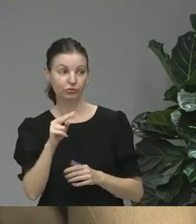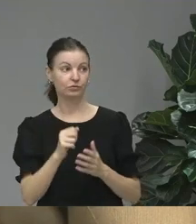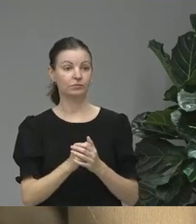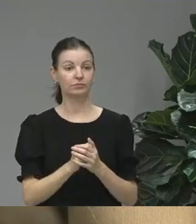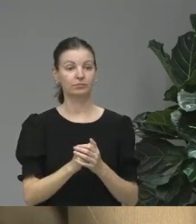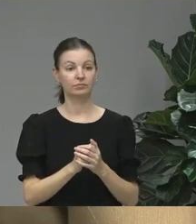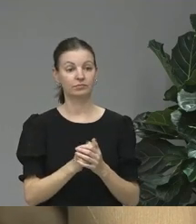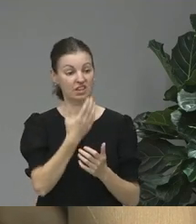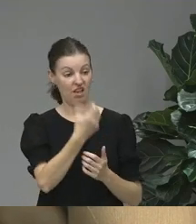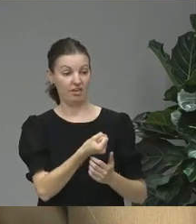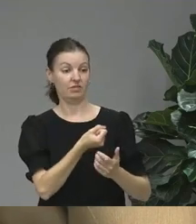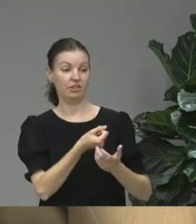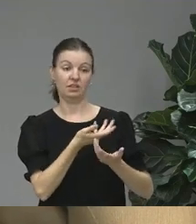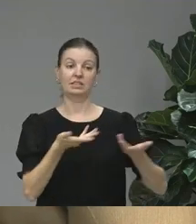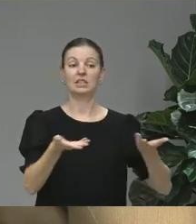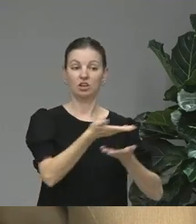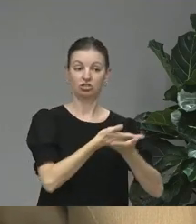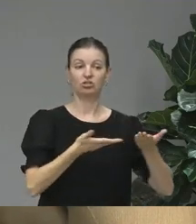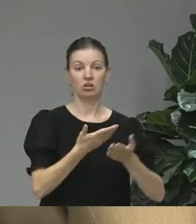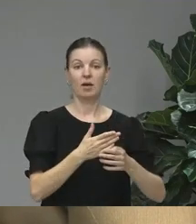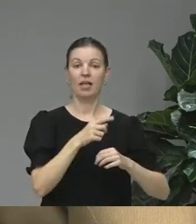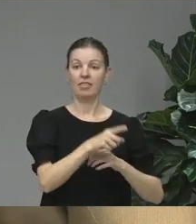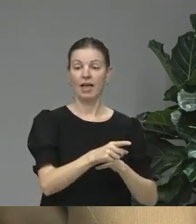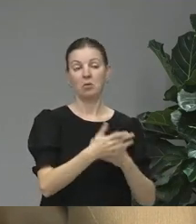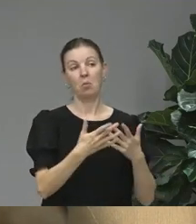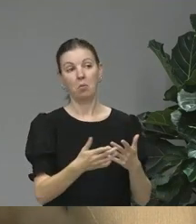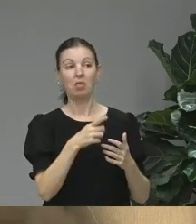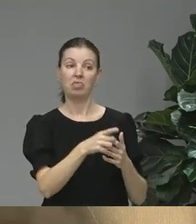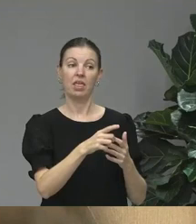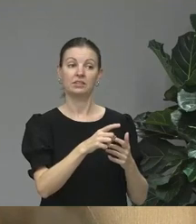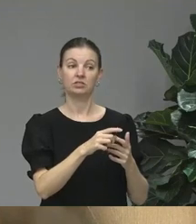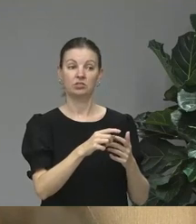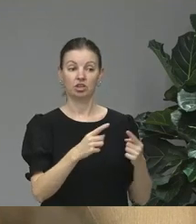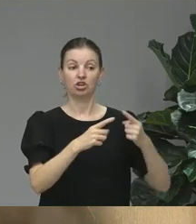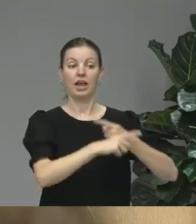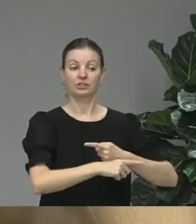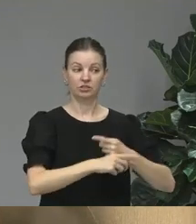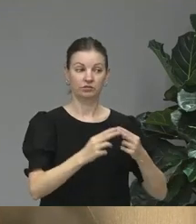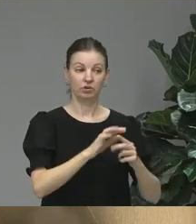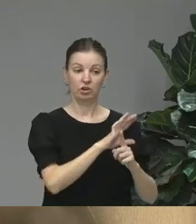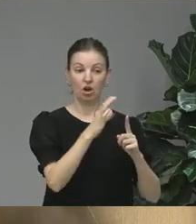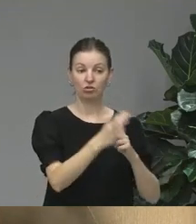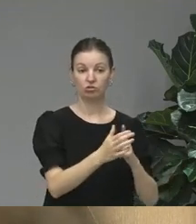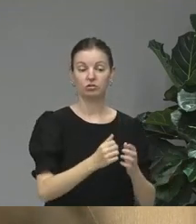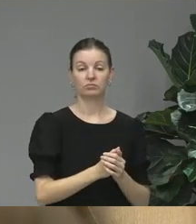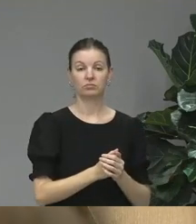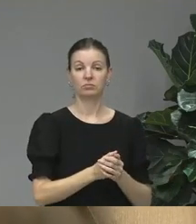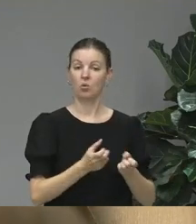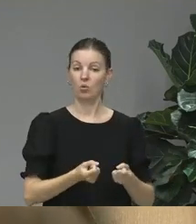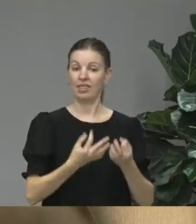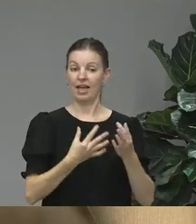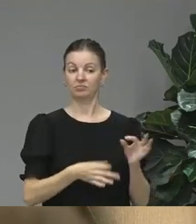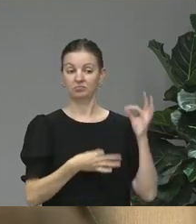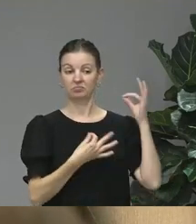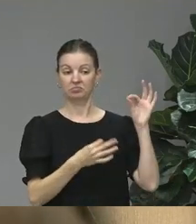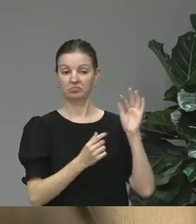is a discussion about it, it is a cultural move. Without that piece of legislation, I'm